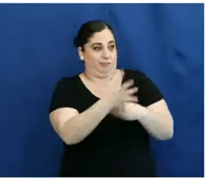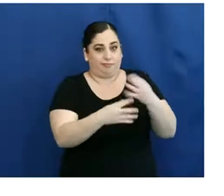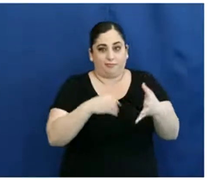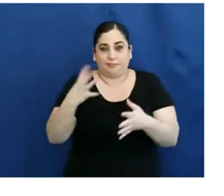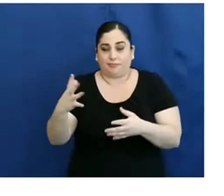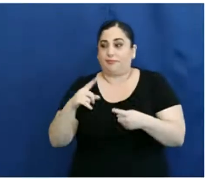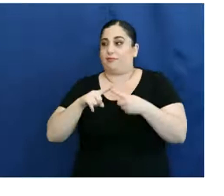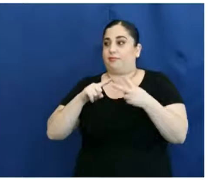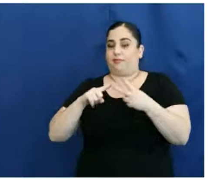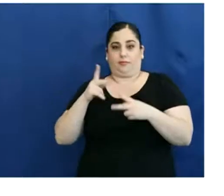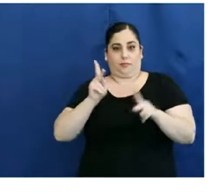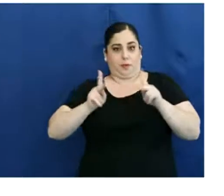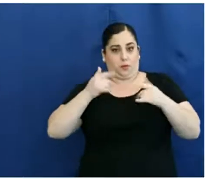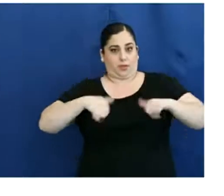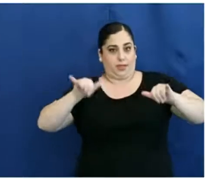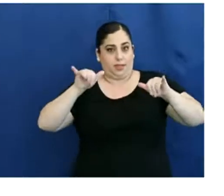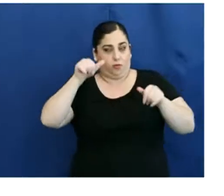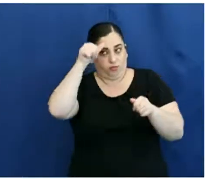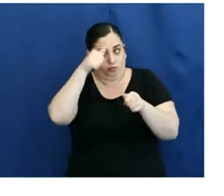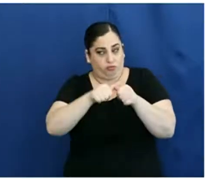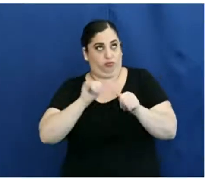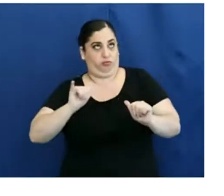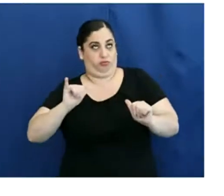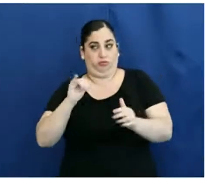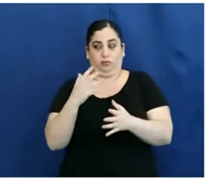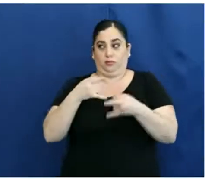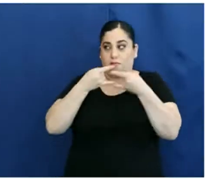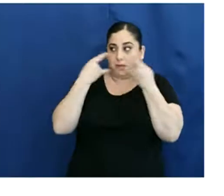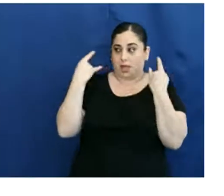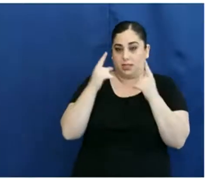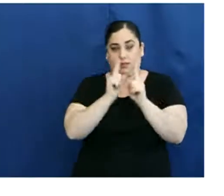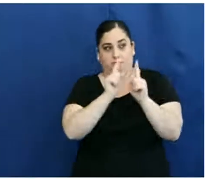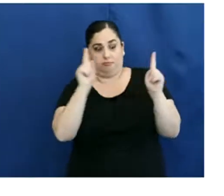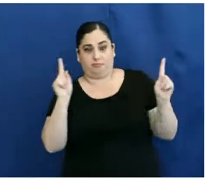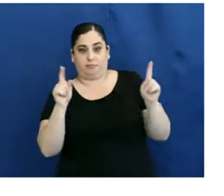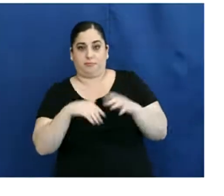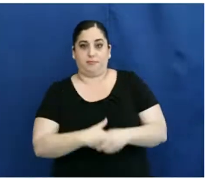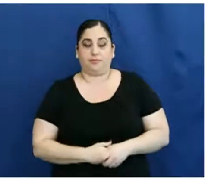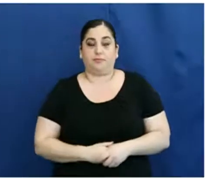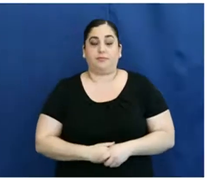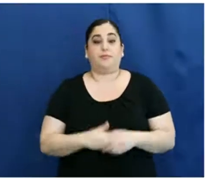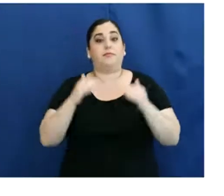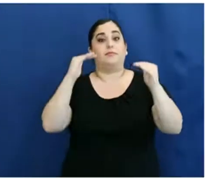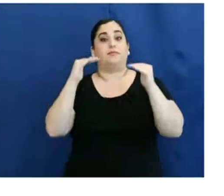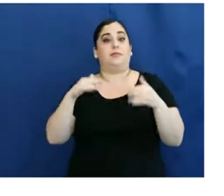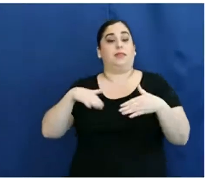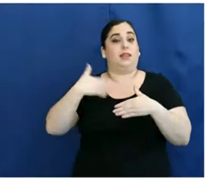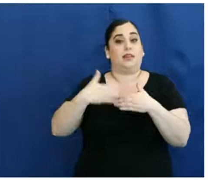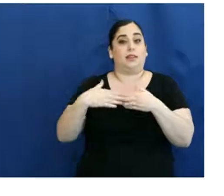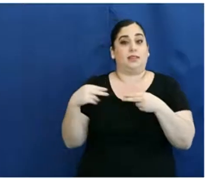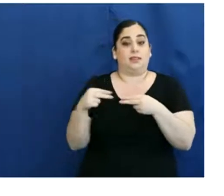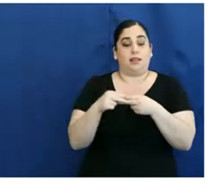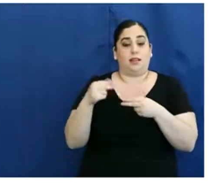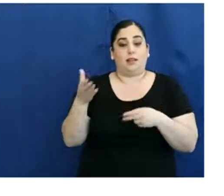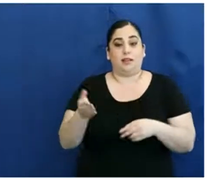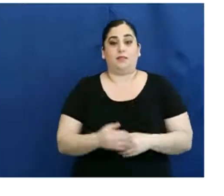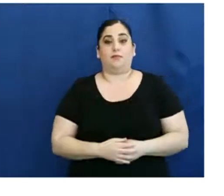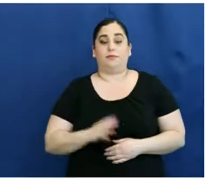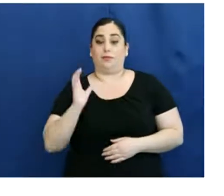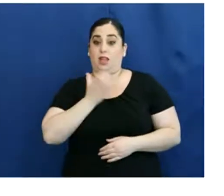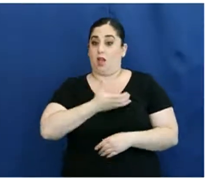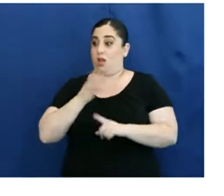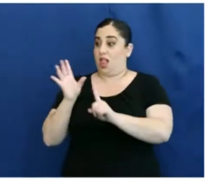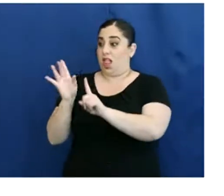next one here just shows how rapidly we have descended, and you can just see the real progress that we've